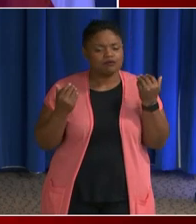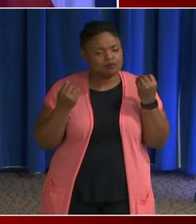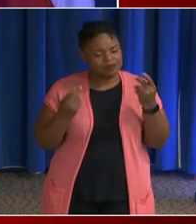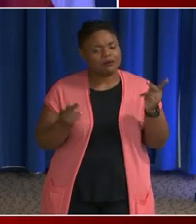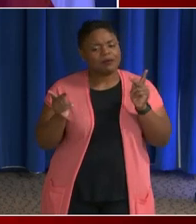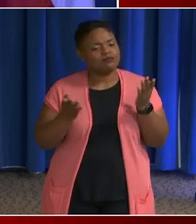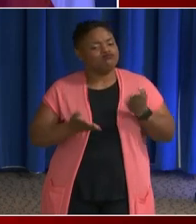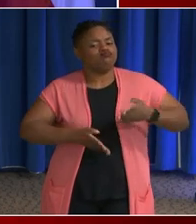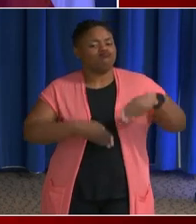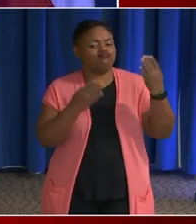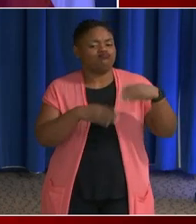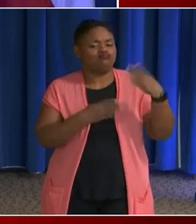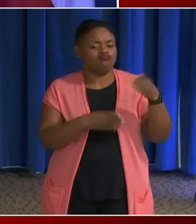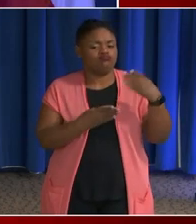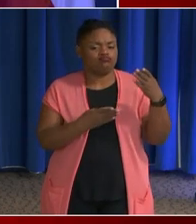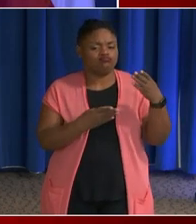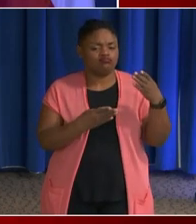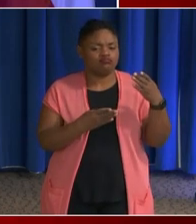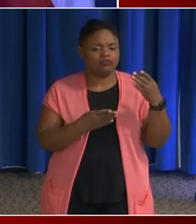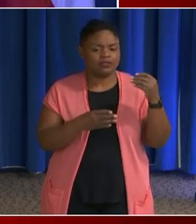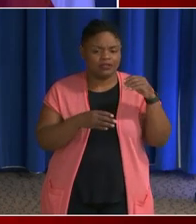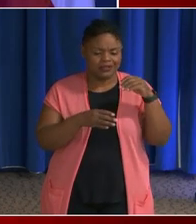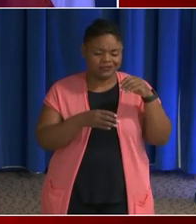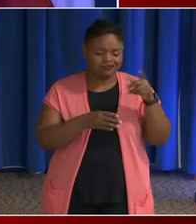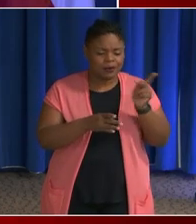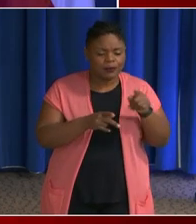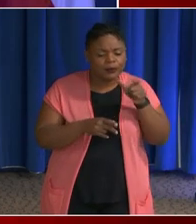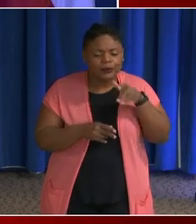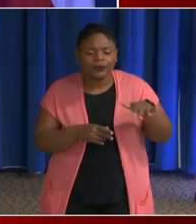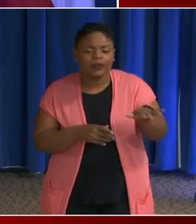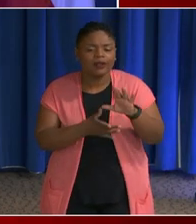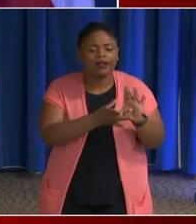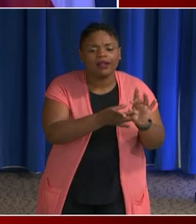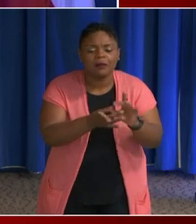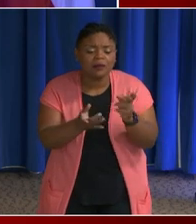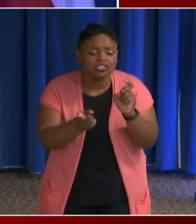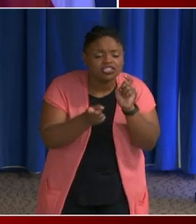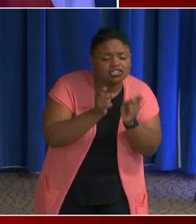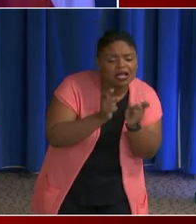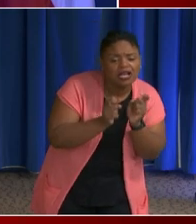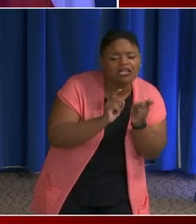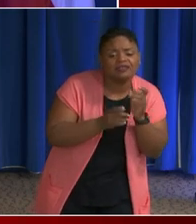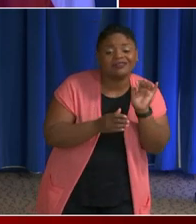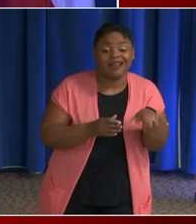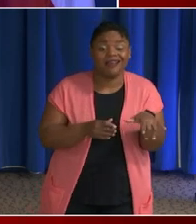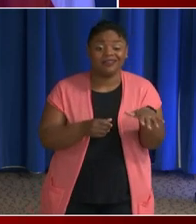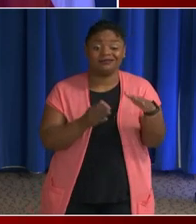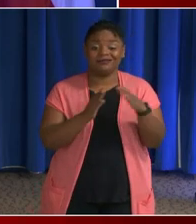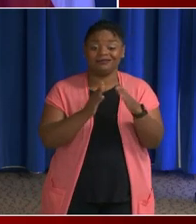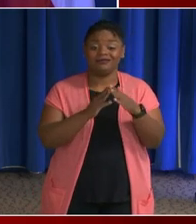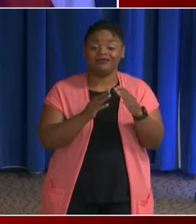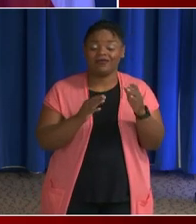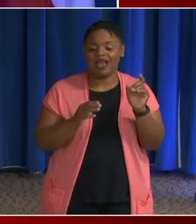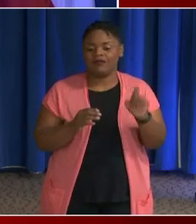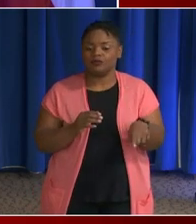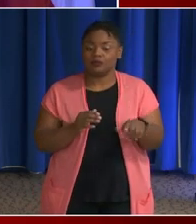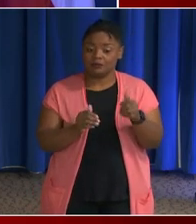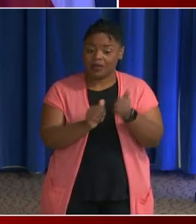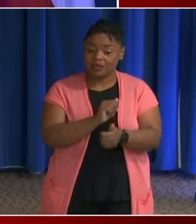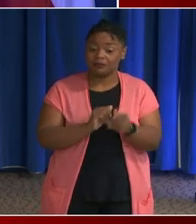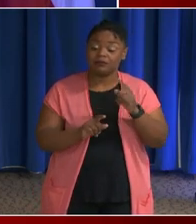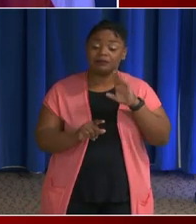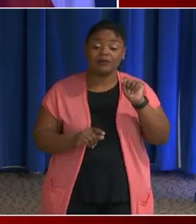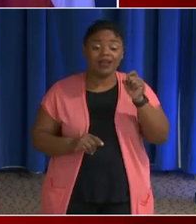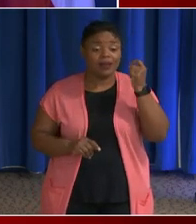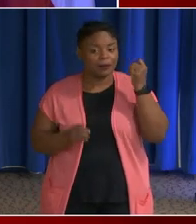public realm with regard to reforms that that cities need to adopt. What many people don't realize is